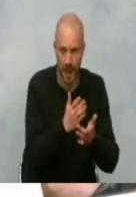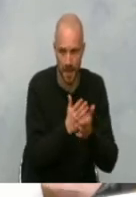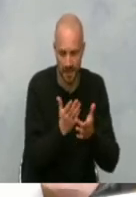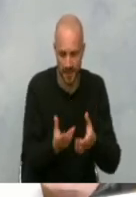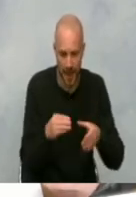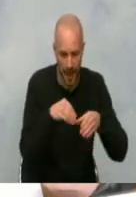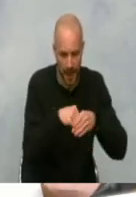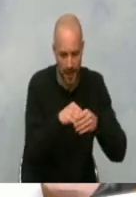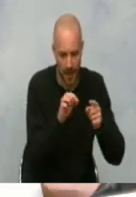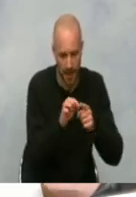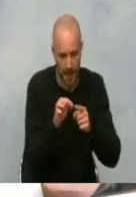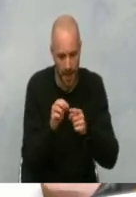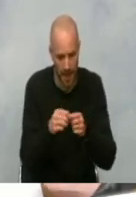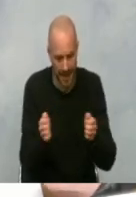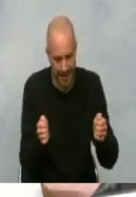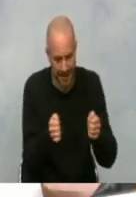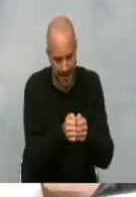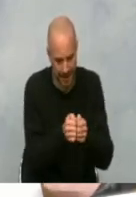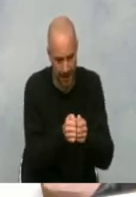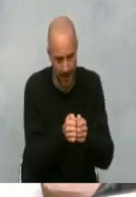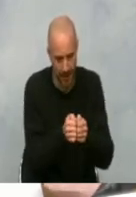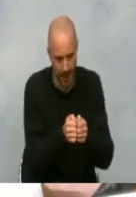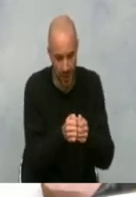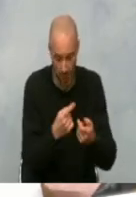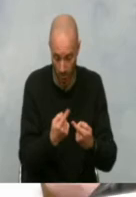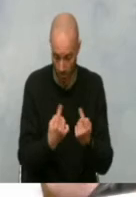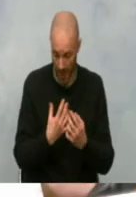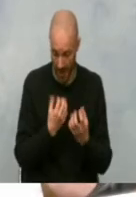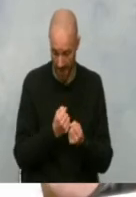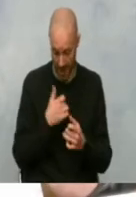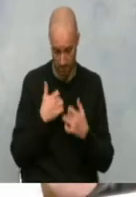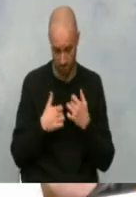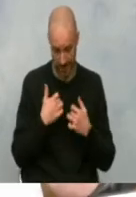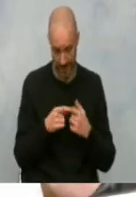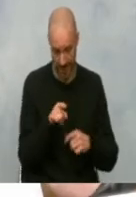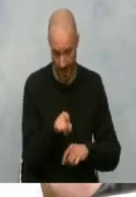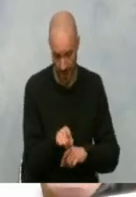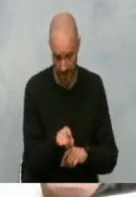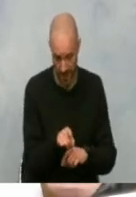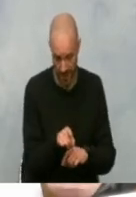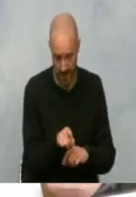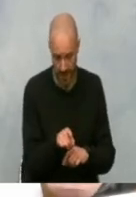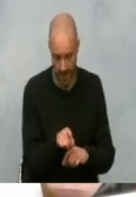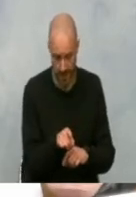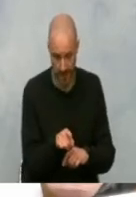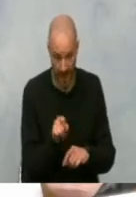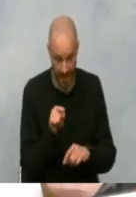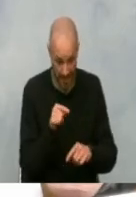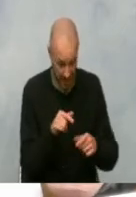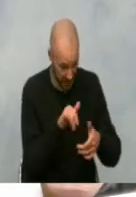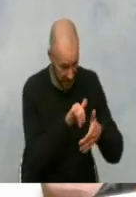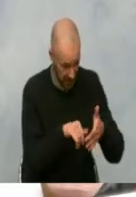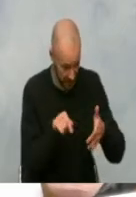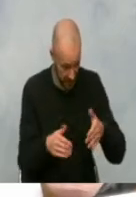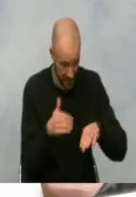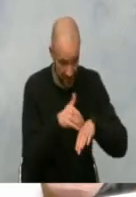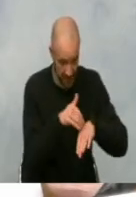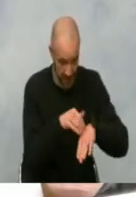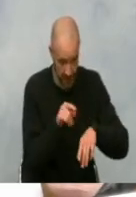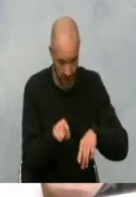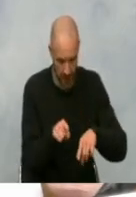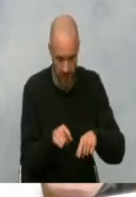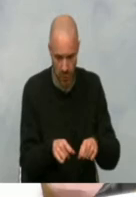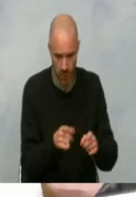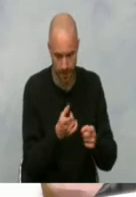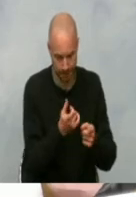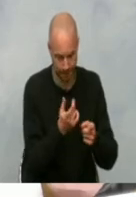across South Lanarkshire territory, we've got an interest in that, and this is affected by this as well. So we've got these two PPP